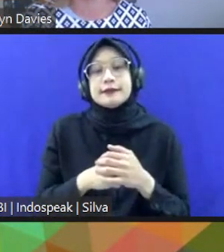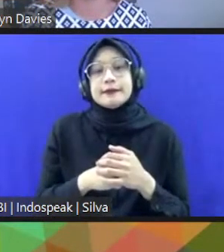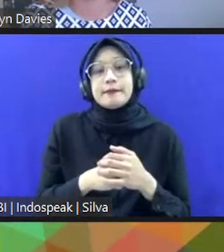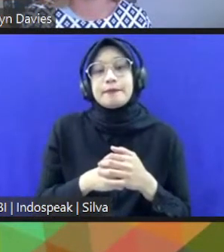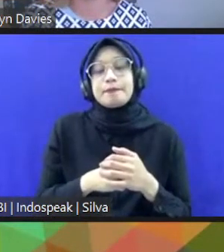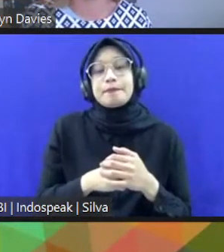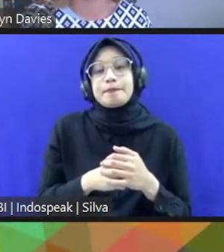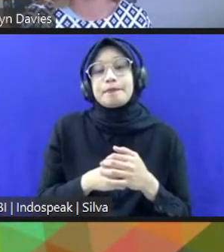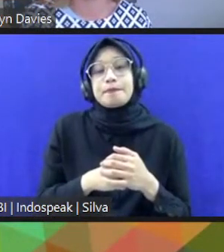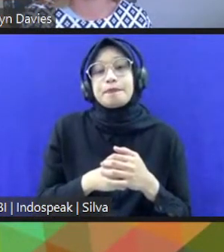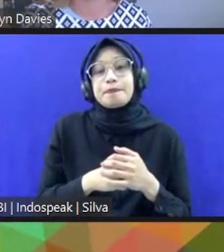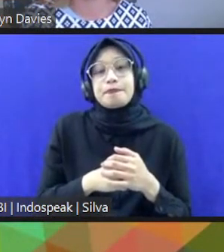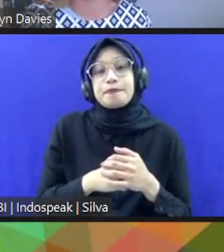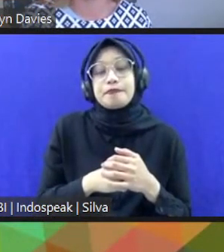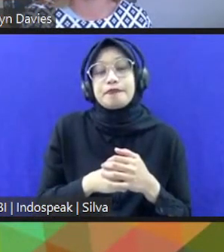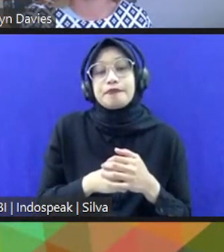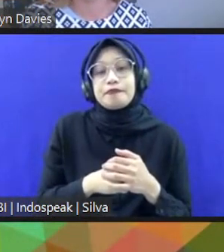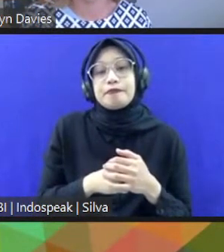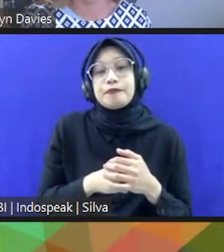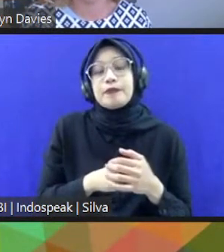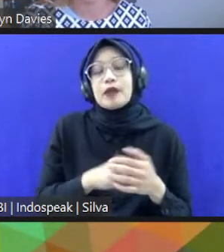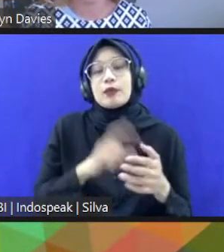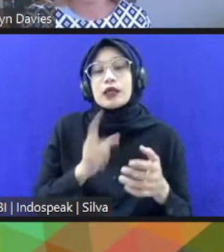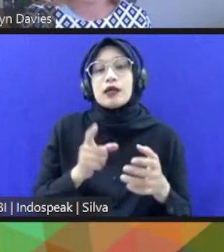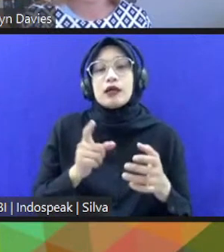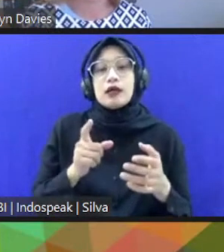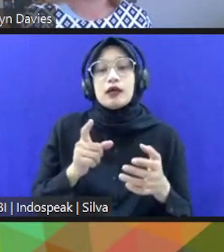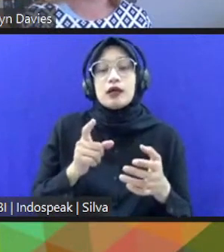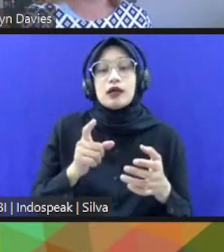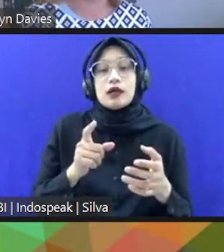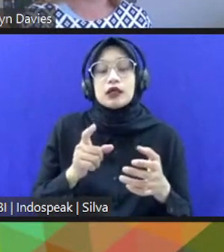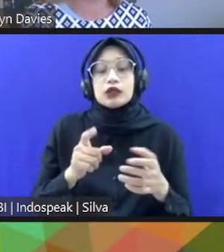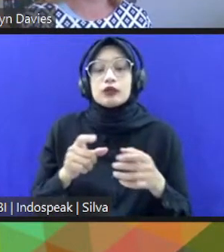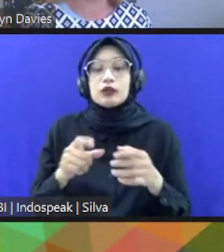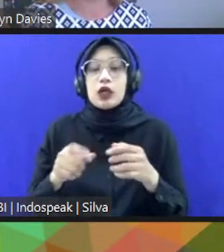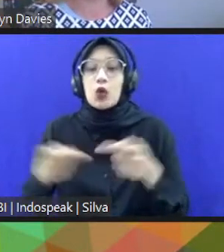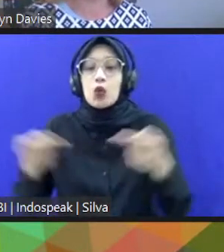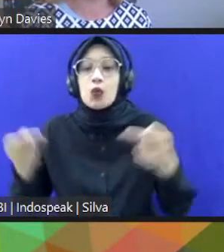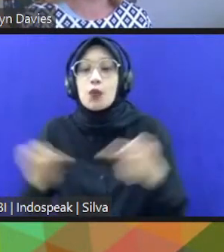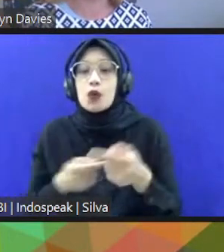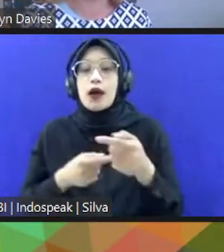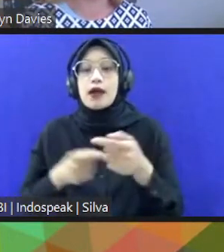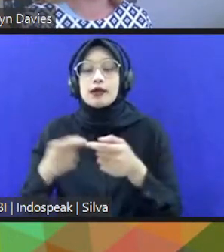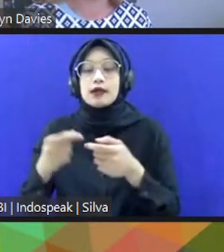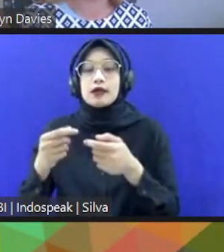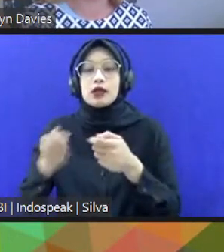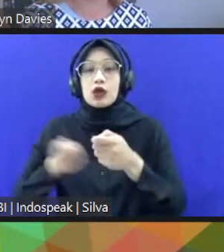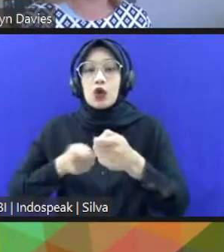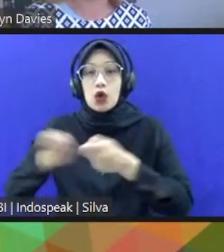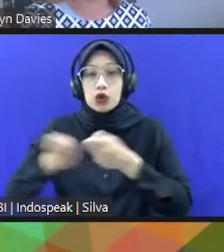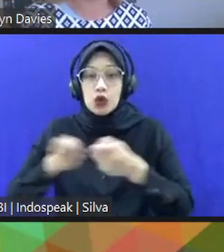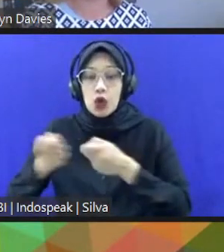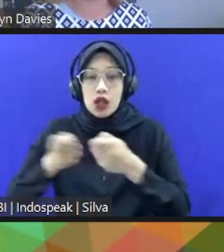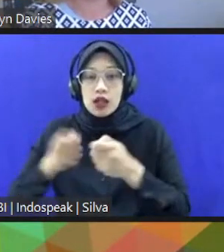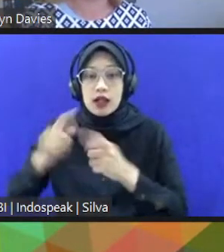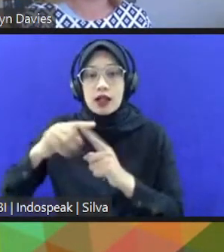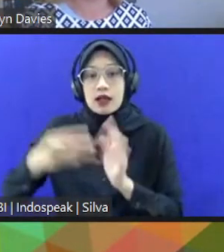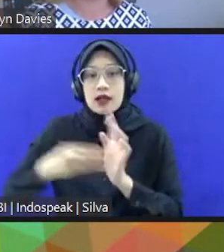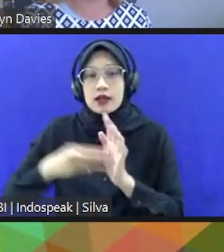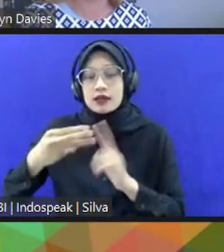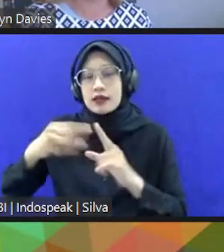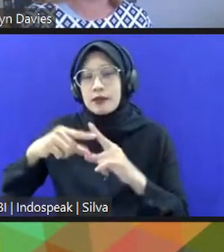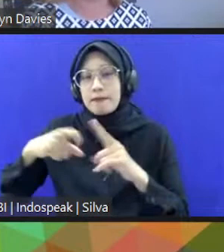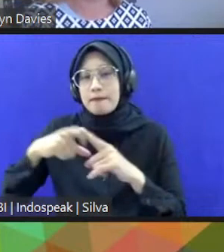or other topics such as tobacco control, where there is no strong